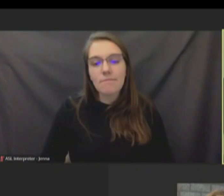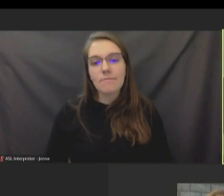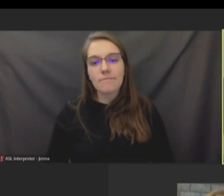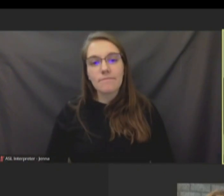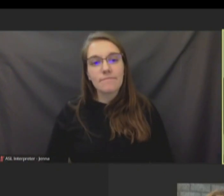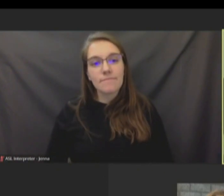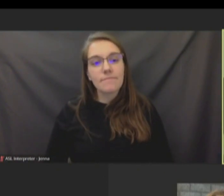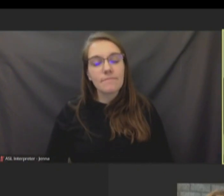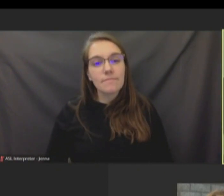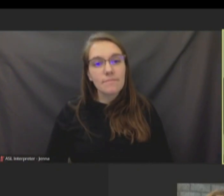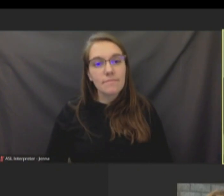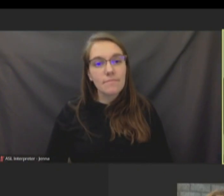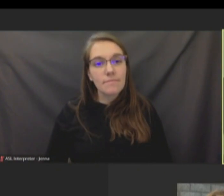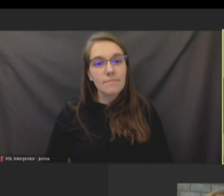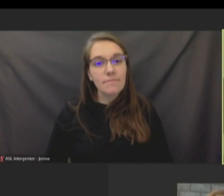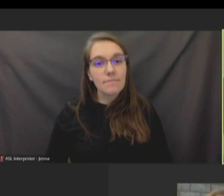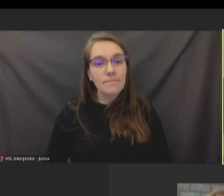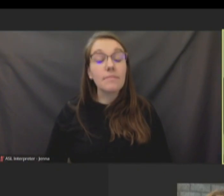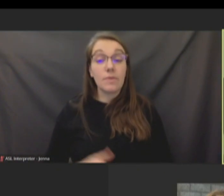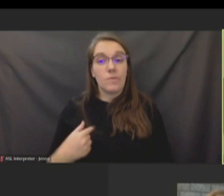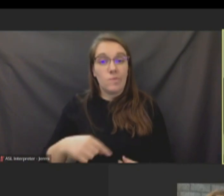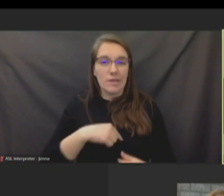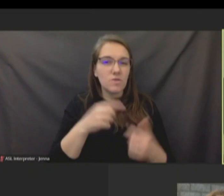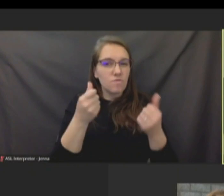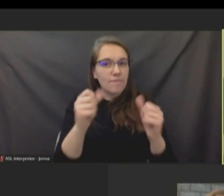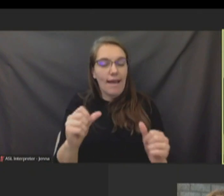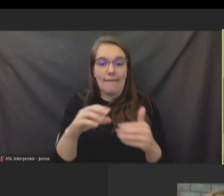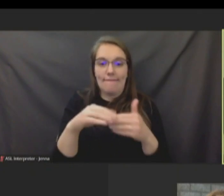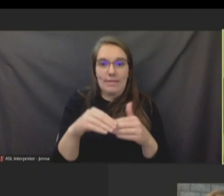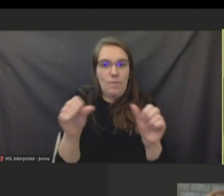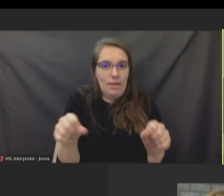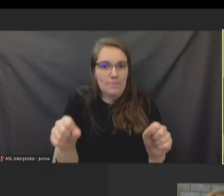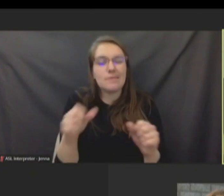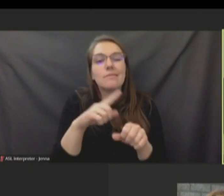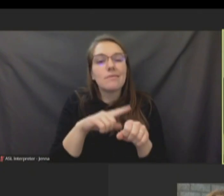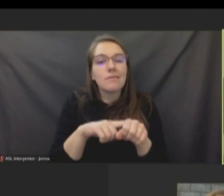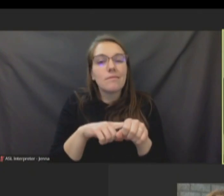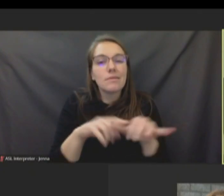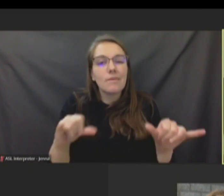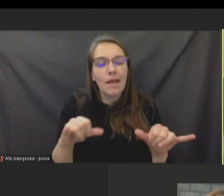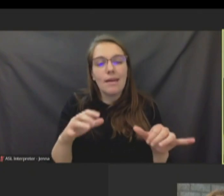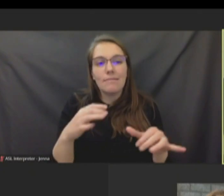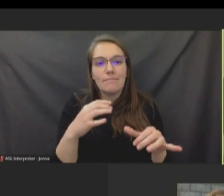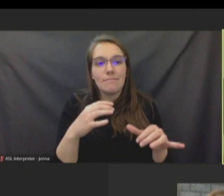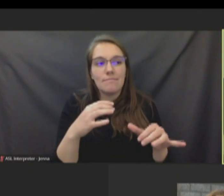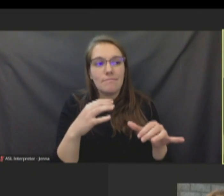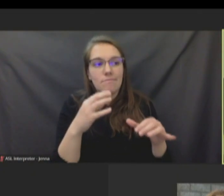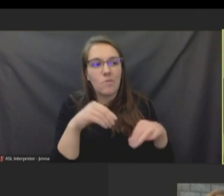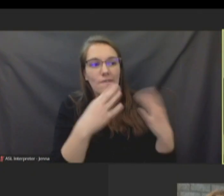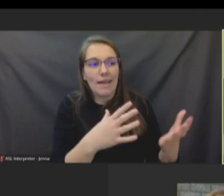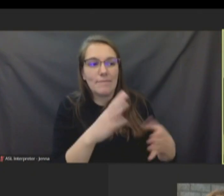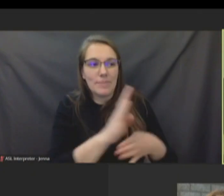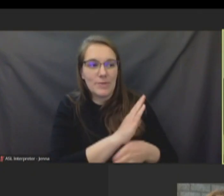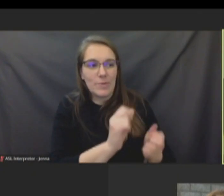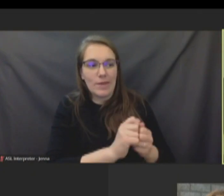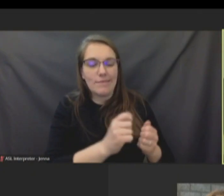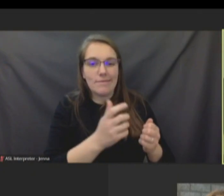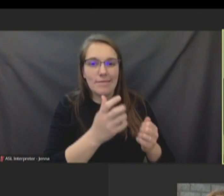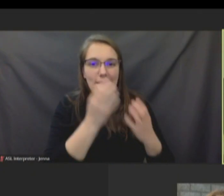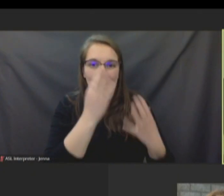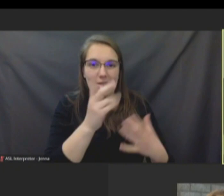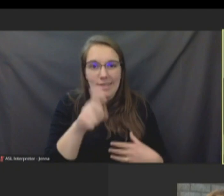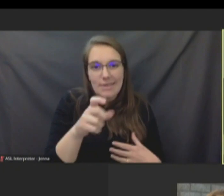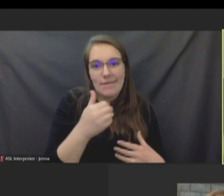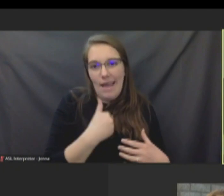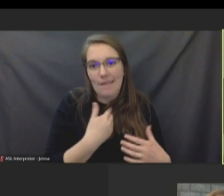We've tried to be as flexible as we can while giving businesses the information that they need to have these